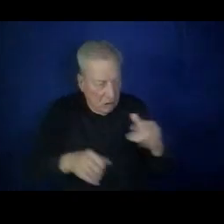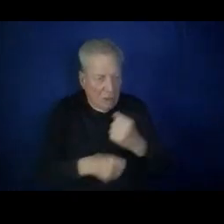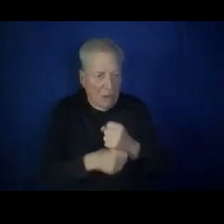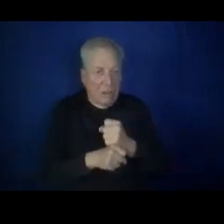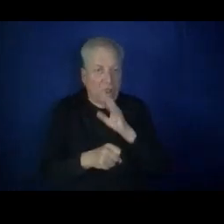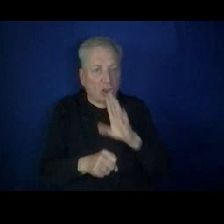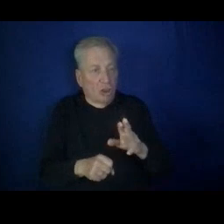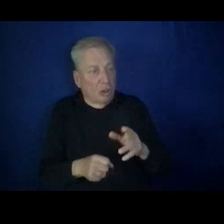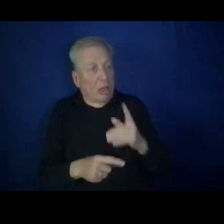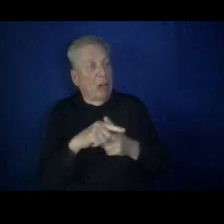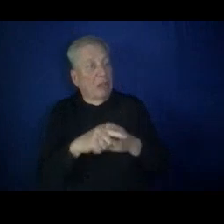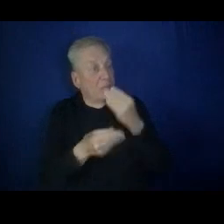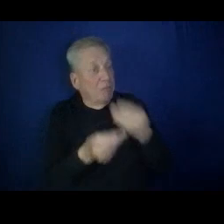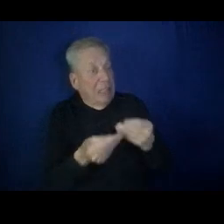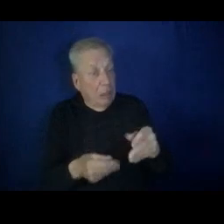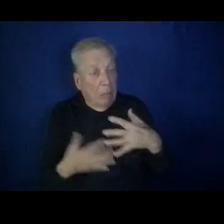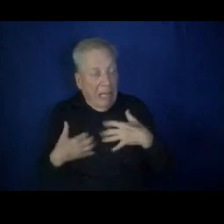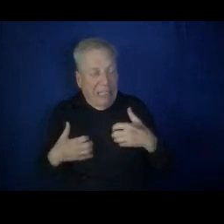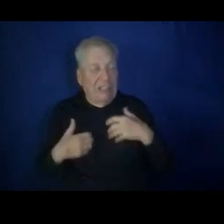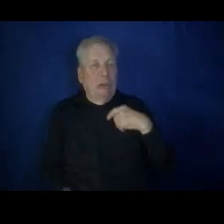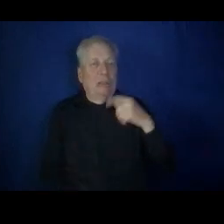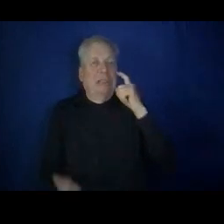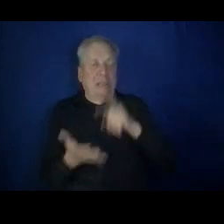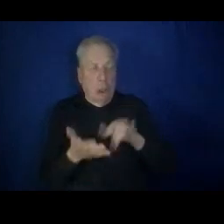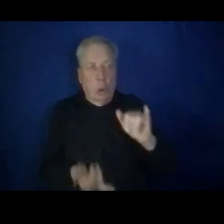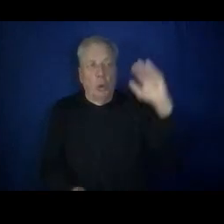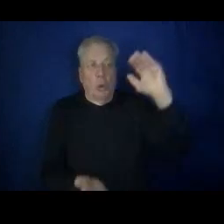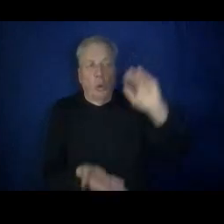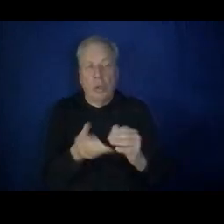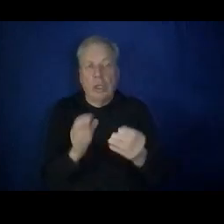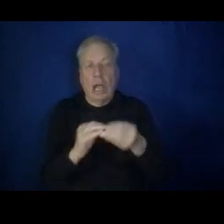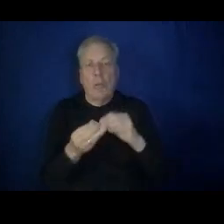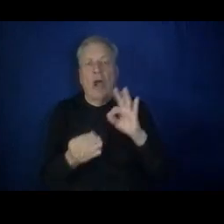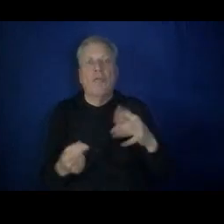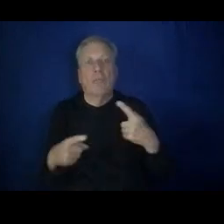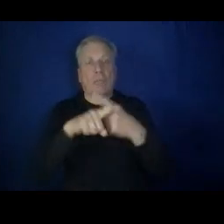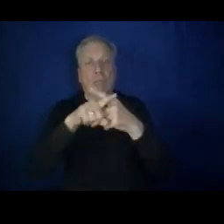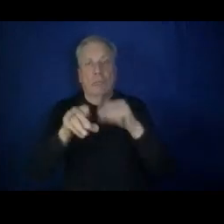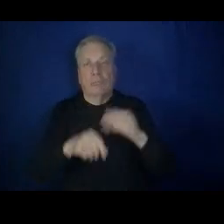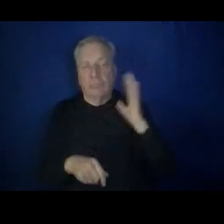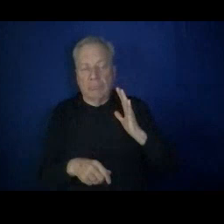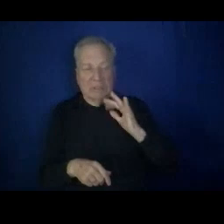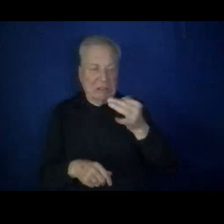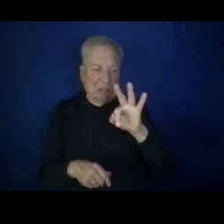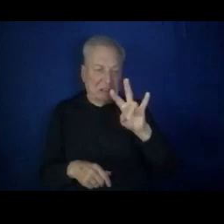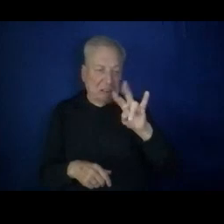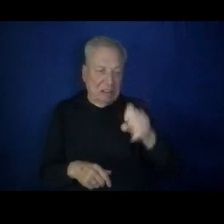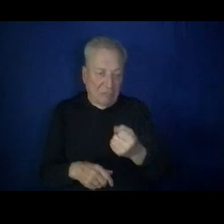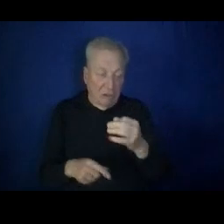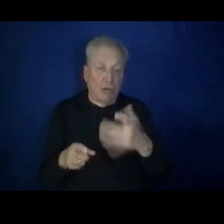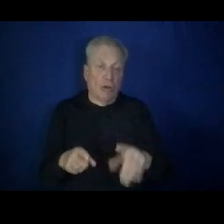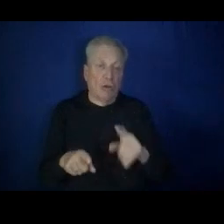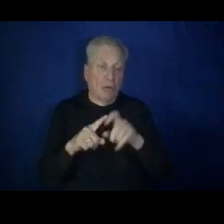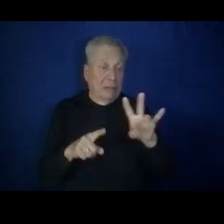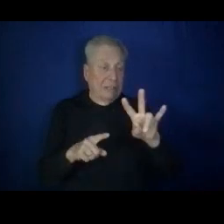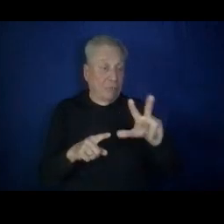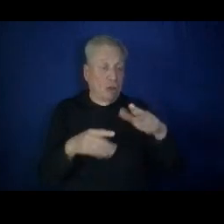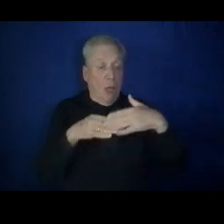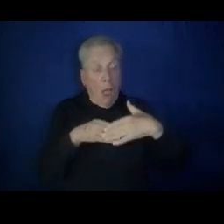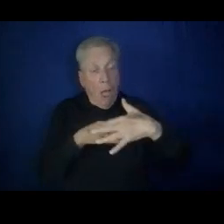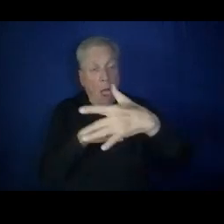bears. And so we saw a significant drop in conflicts in the early 70s. And then from 1973 on is kind of